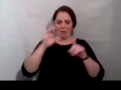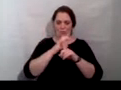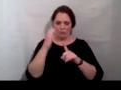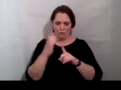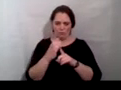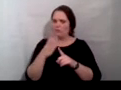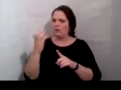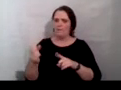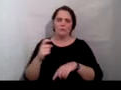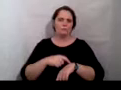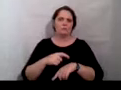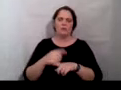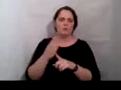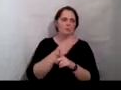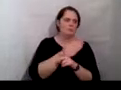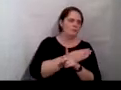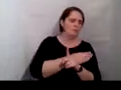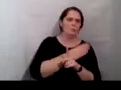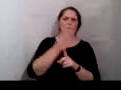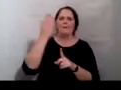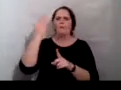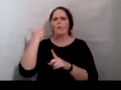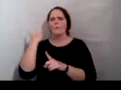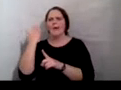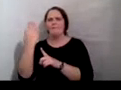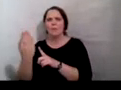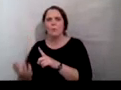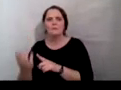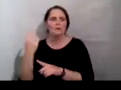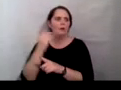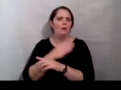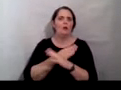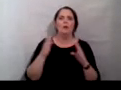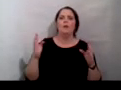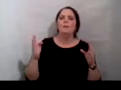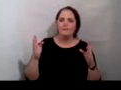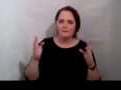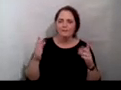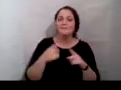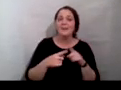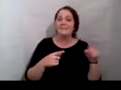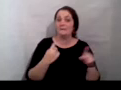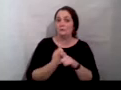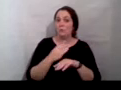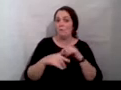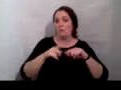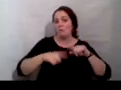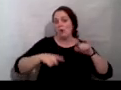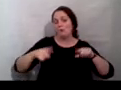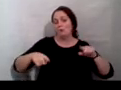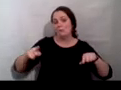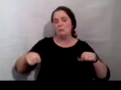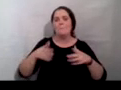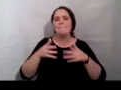of time and space. Nadi also speaks about multiplicity, or the simultaneous